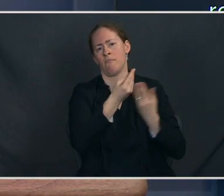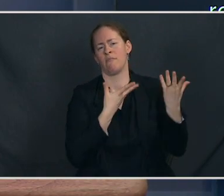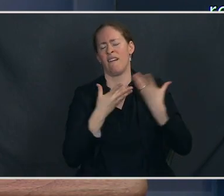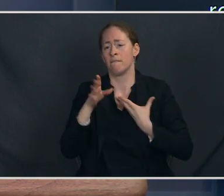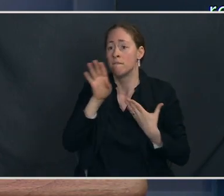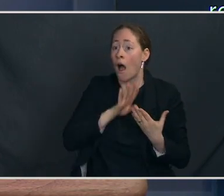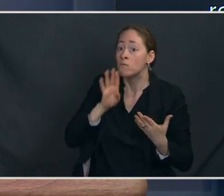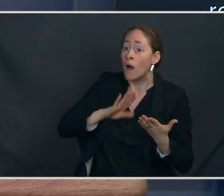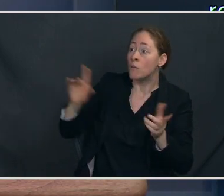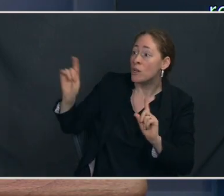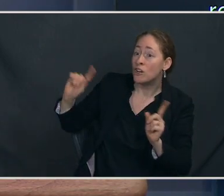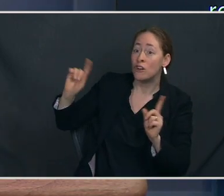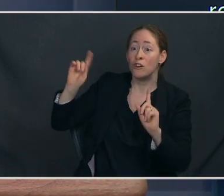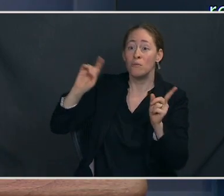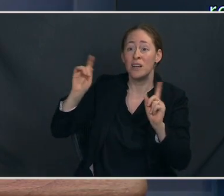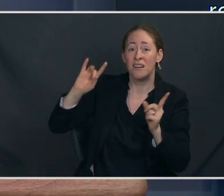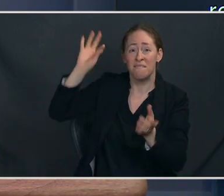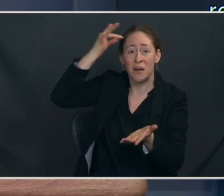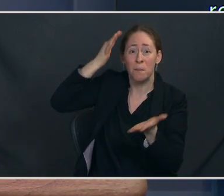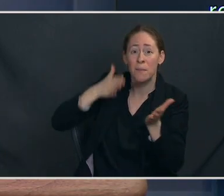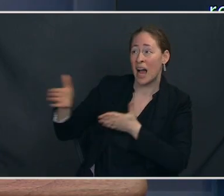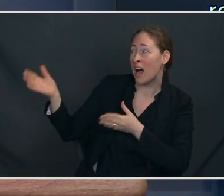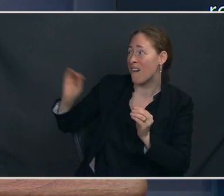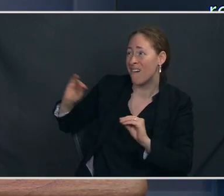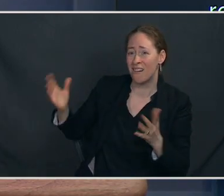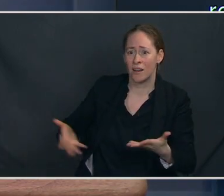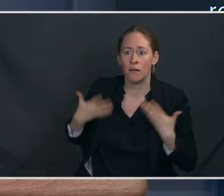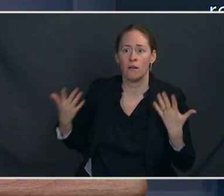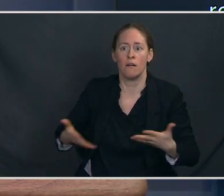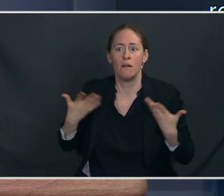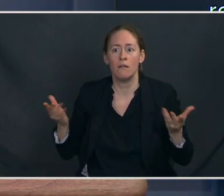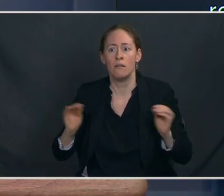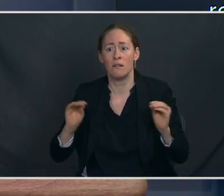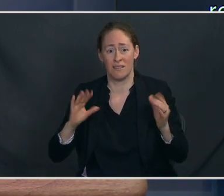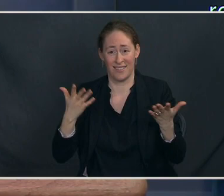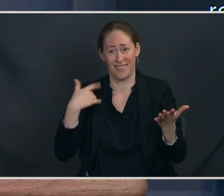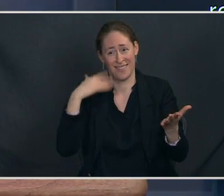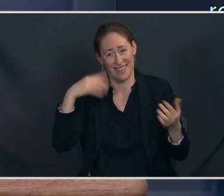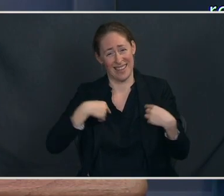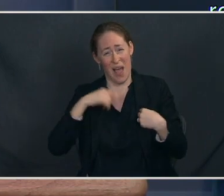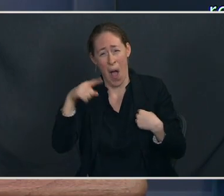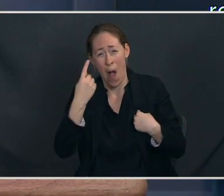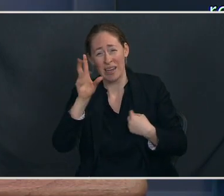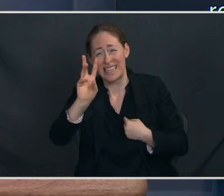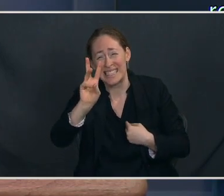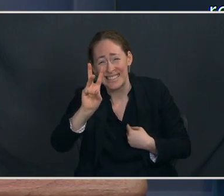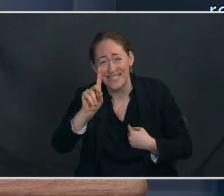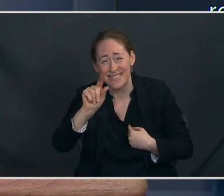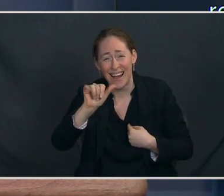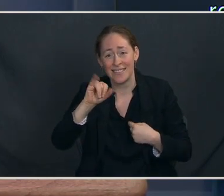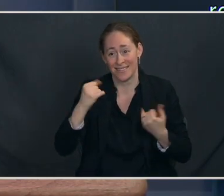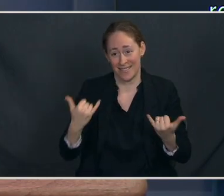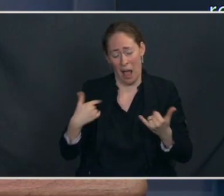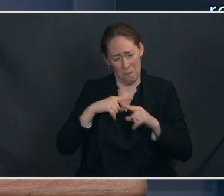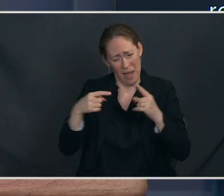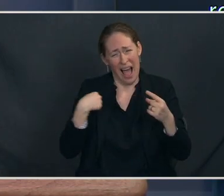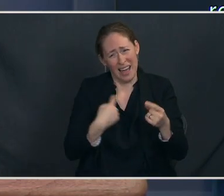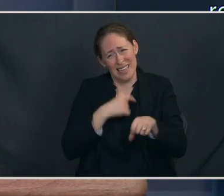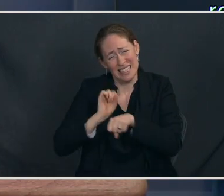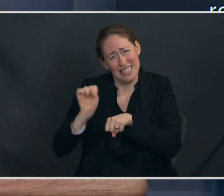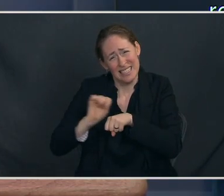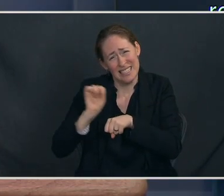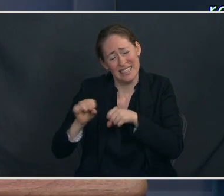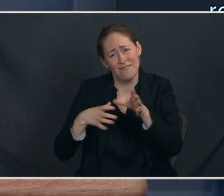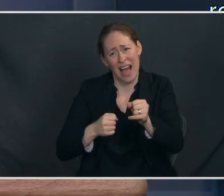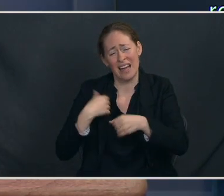federal plan. We've only been here 6 days, but we want to take steps as quickly as possible to address that. And part of that will be what the